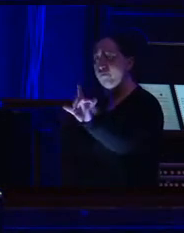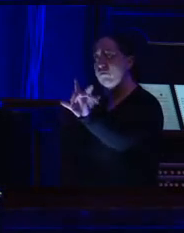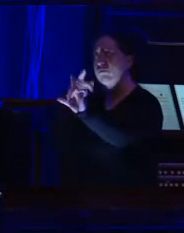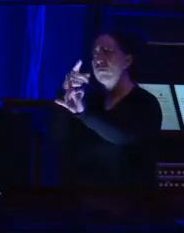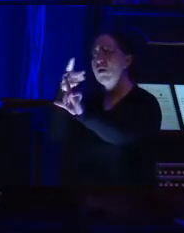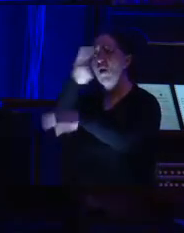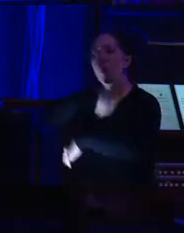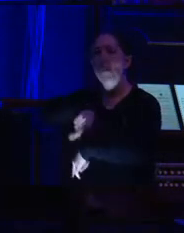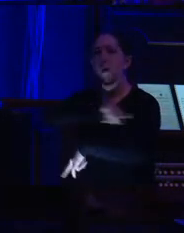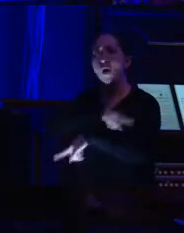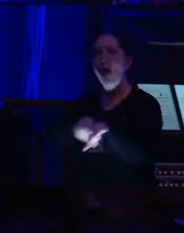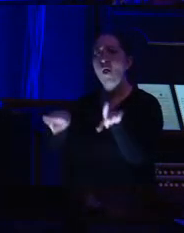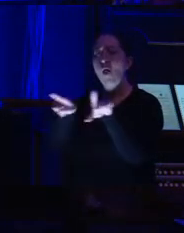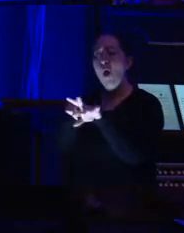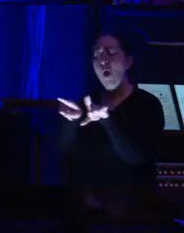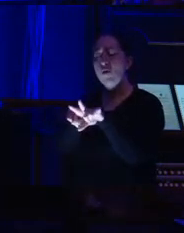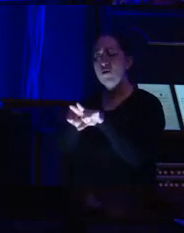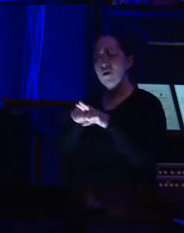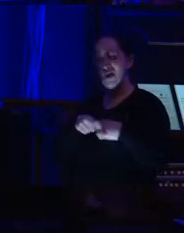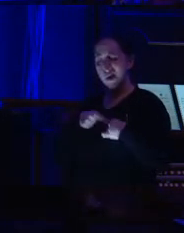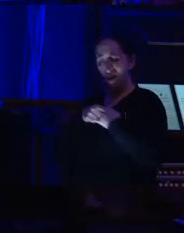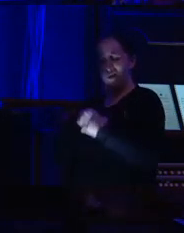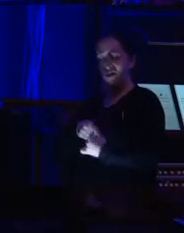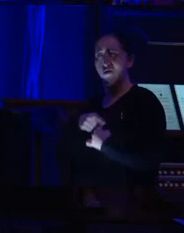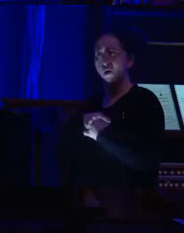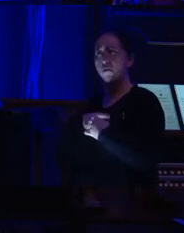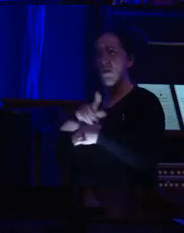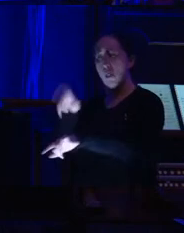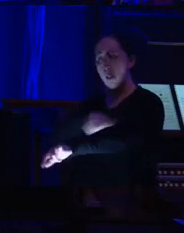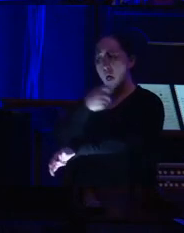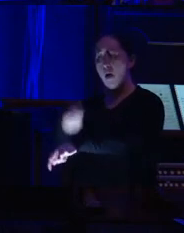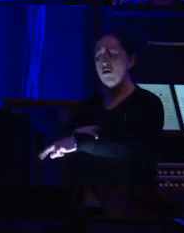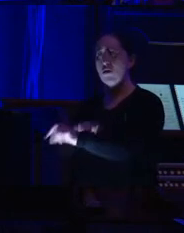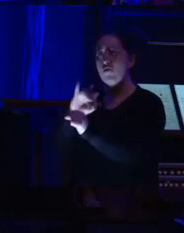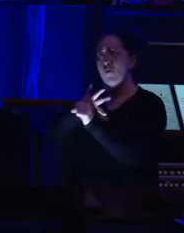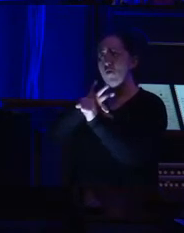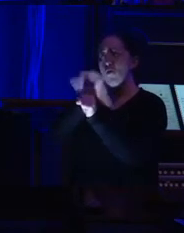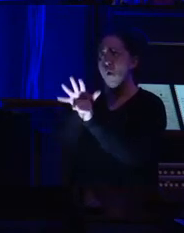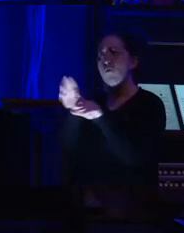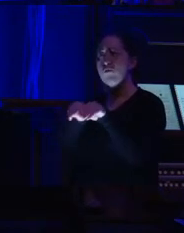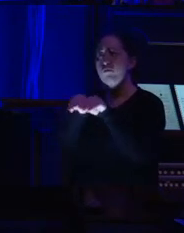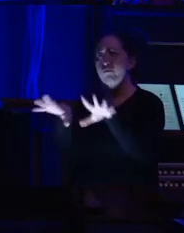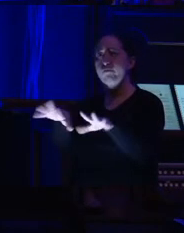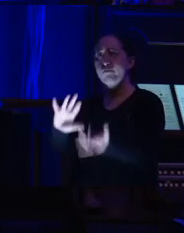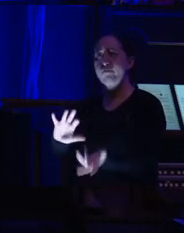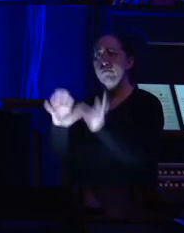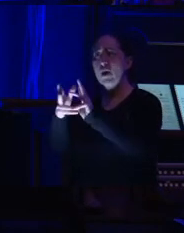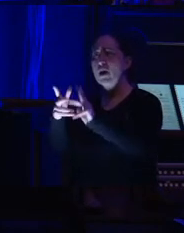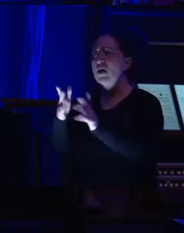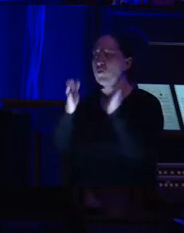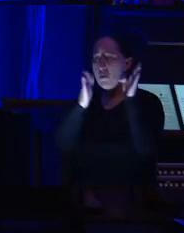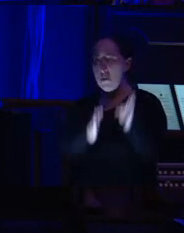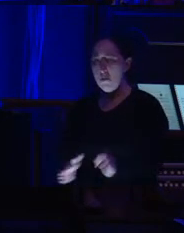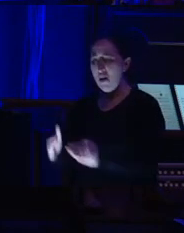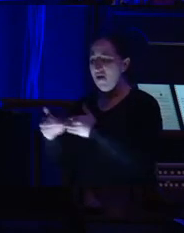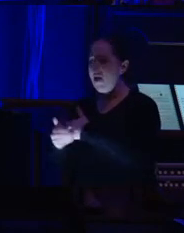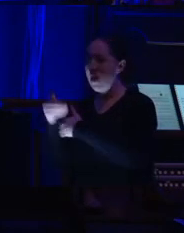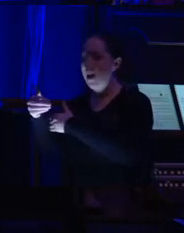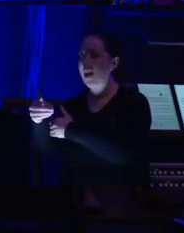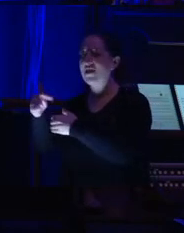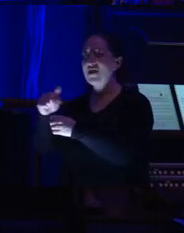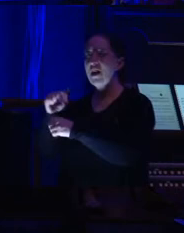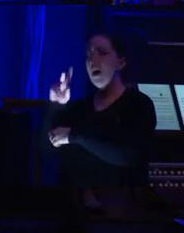We're all also grappling with the long-term impacts of the COVID crisis, even as we prepare for the next pandemic.